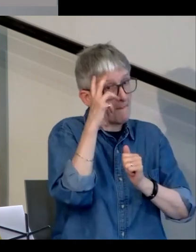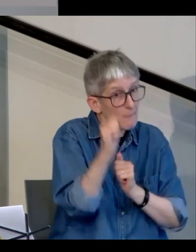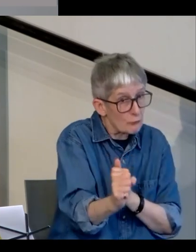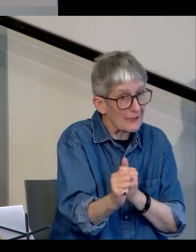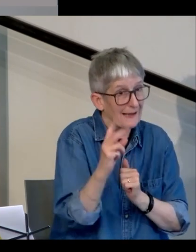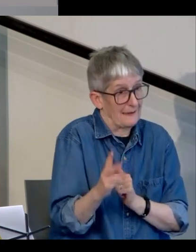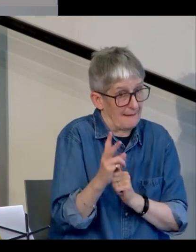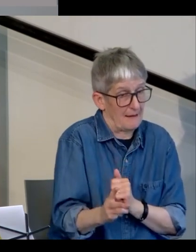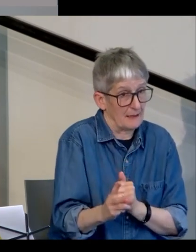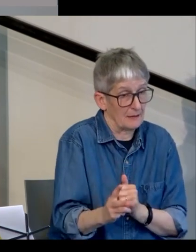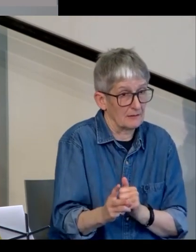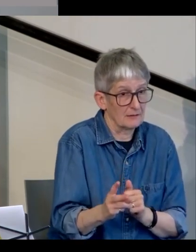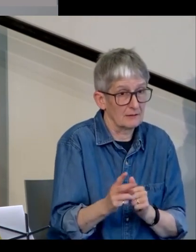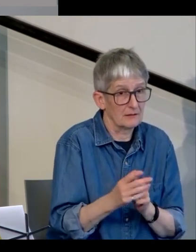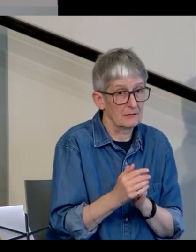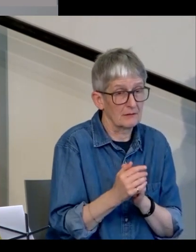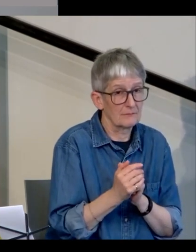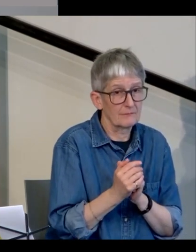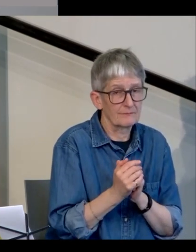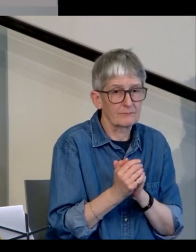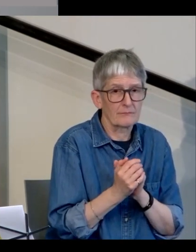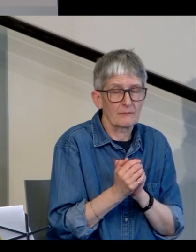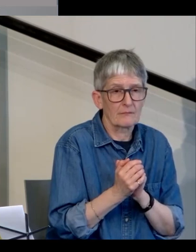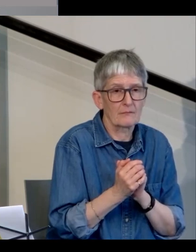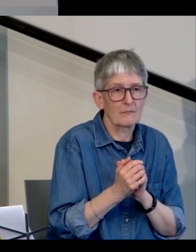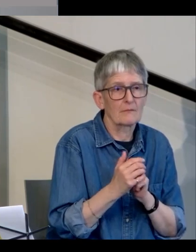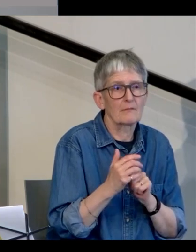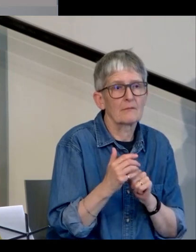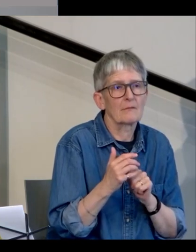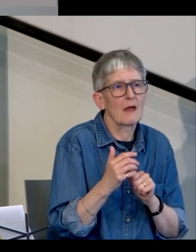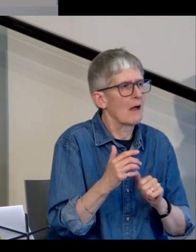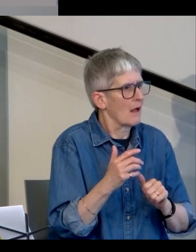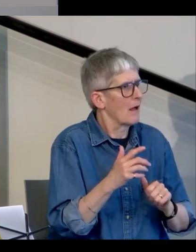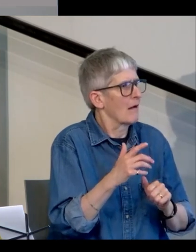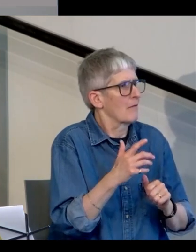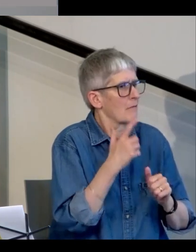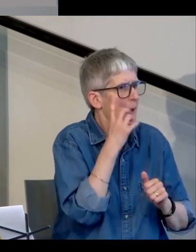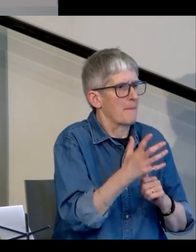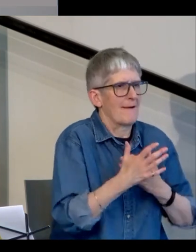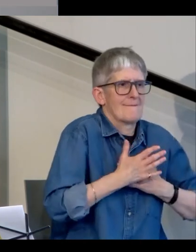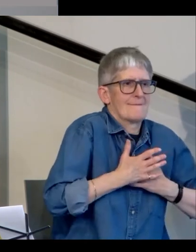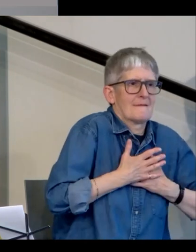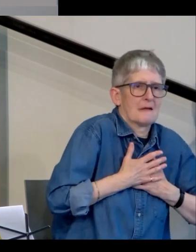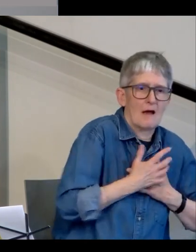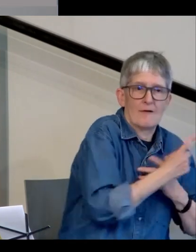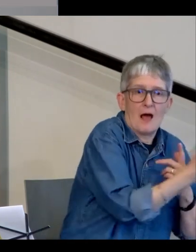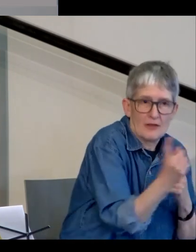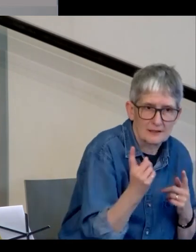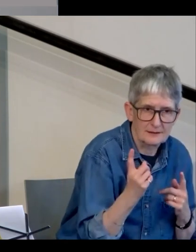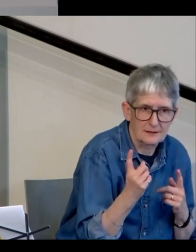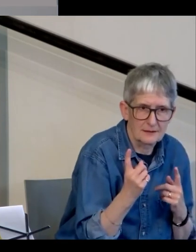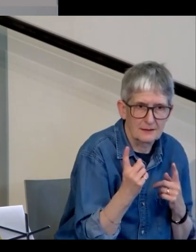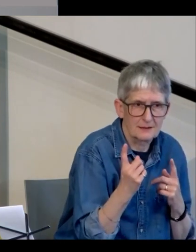again. We refresh and feed our love for people by remembering with them the moments